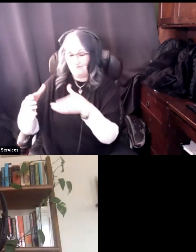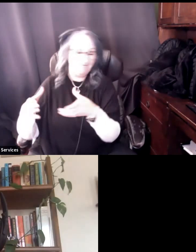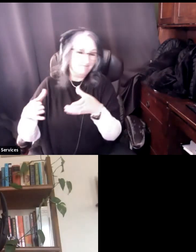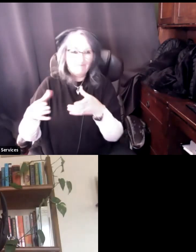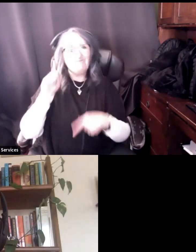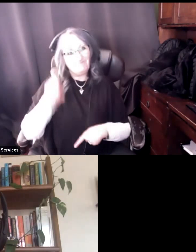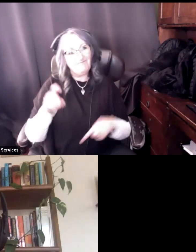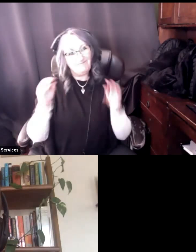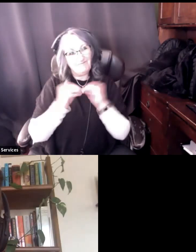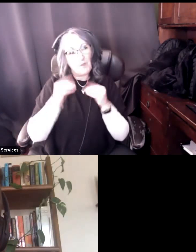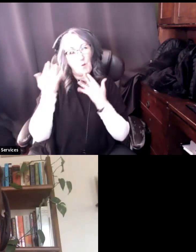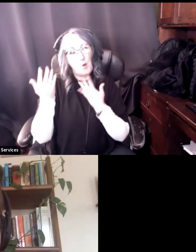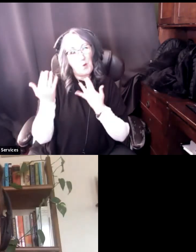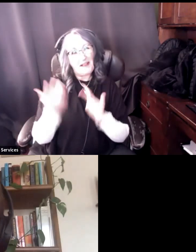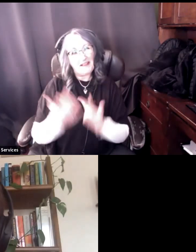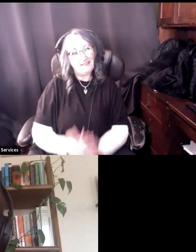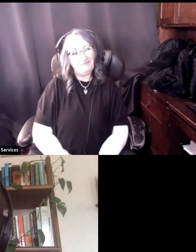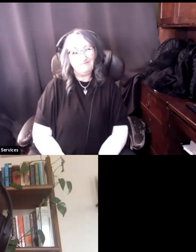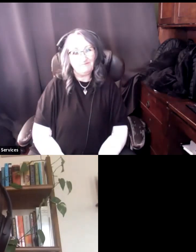little longer.